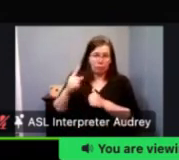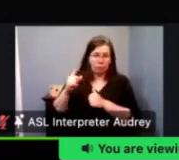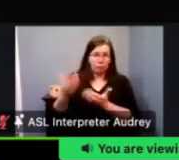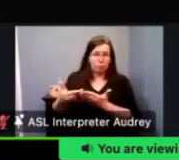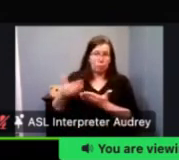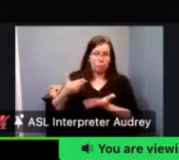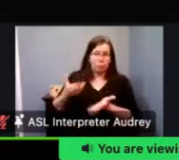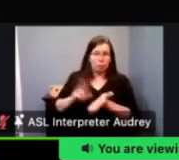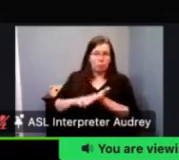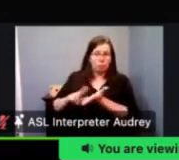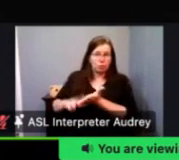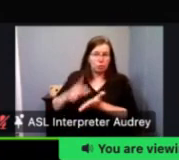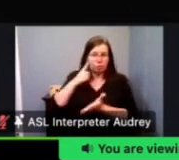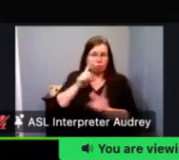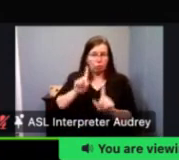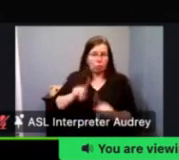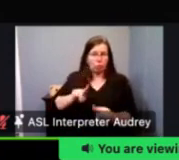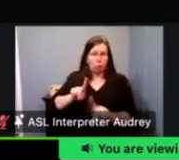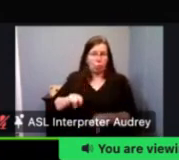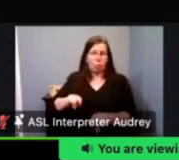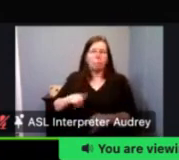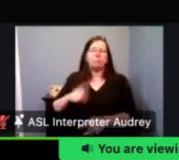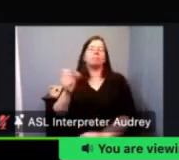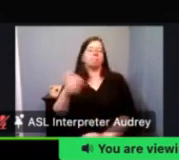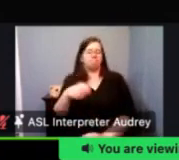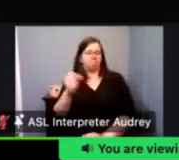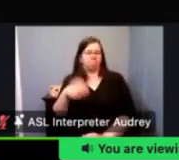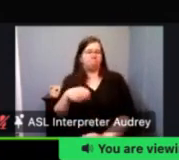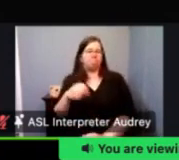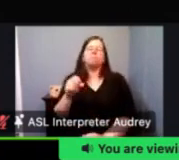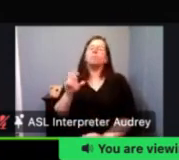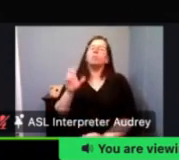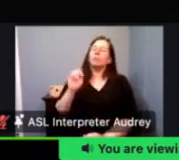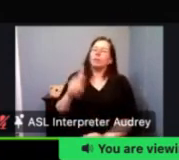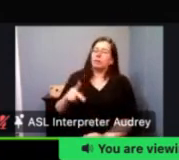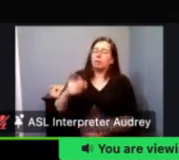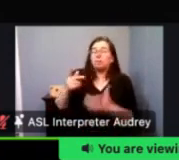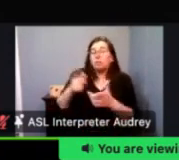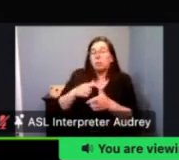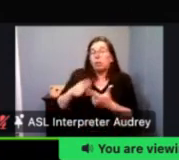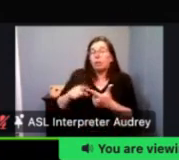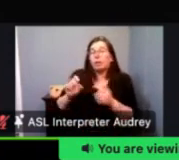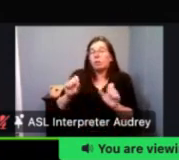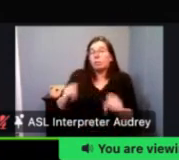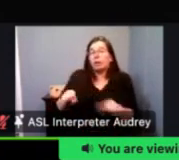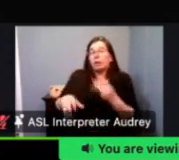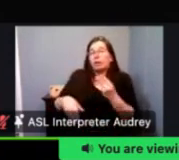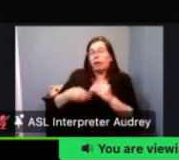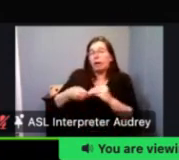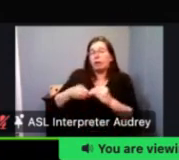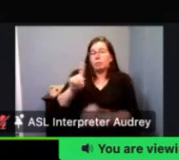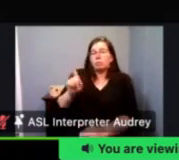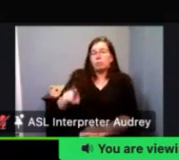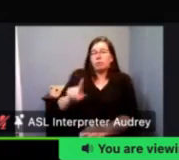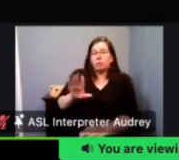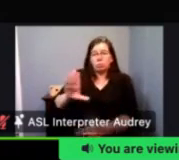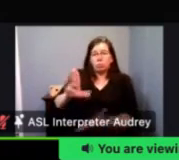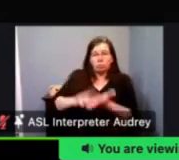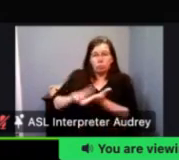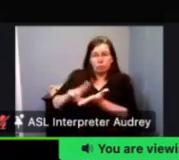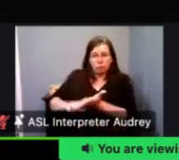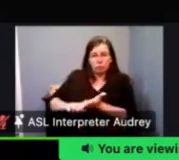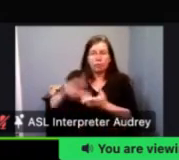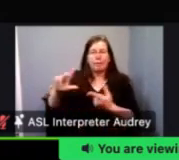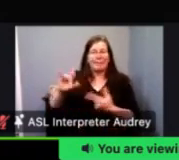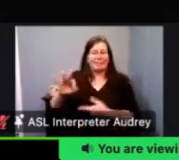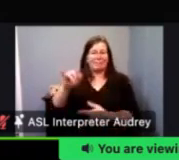to attend? Like, is it something where, okay. So yes, I would definitely add that to your registration on if